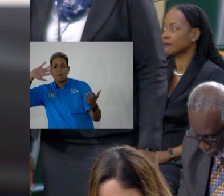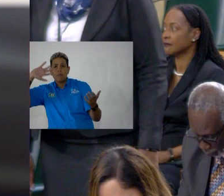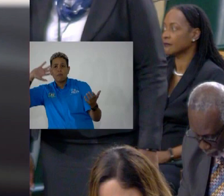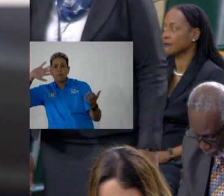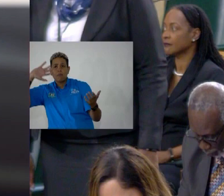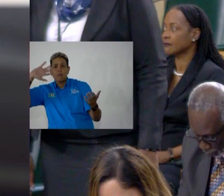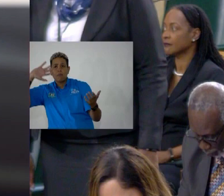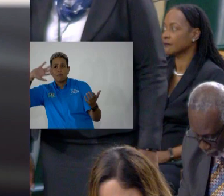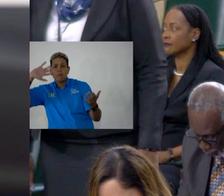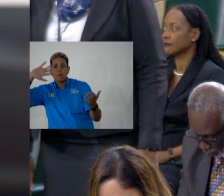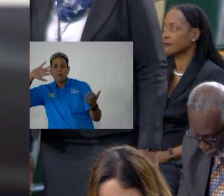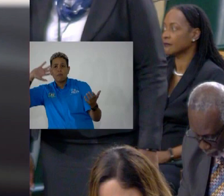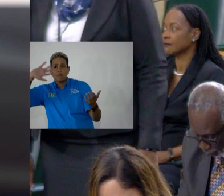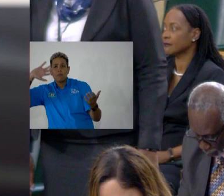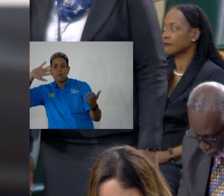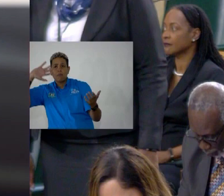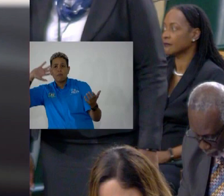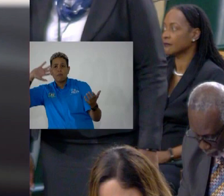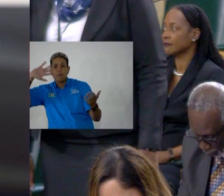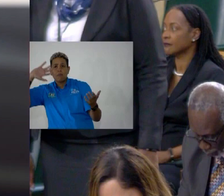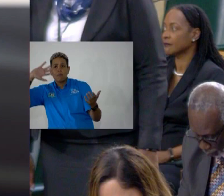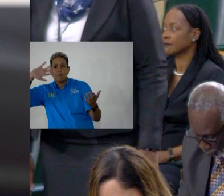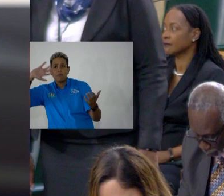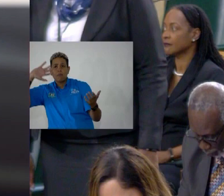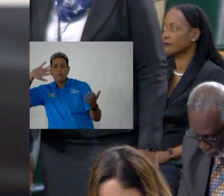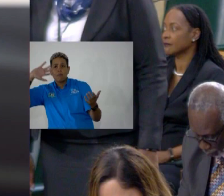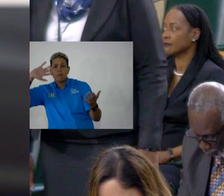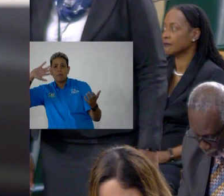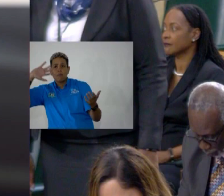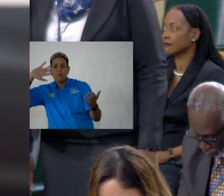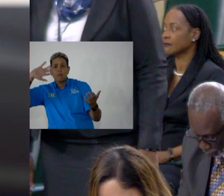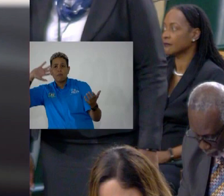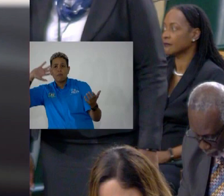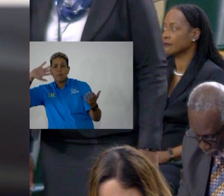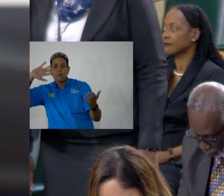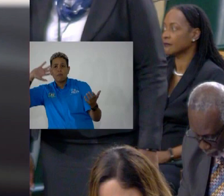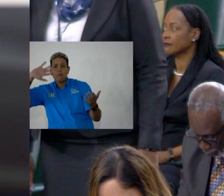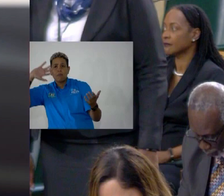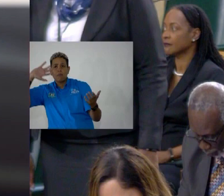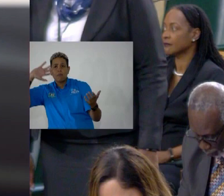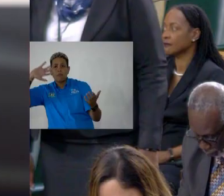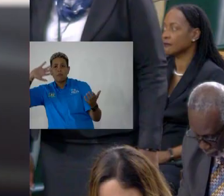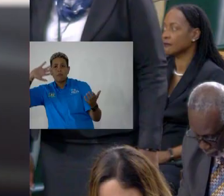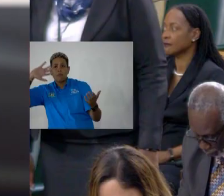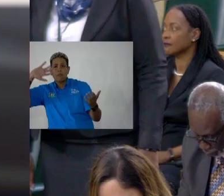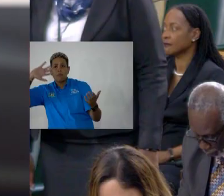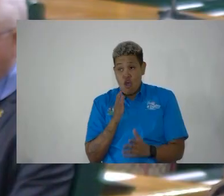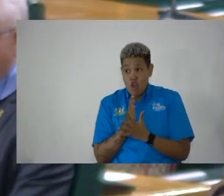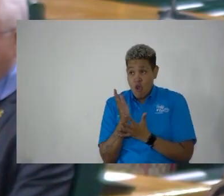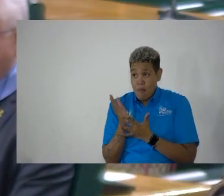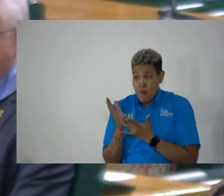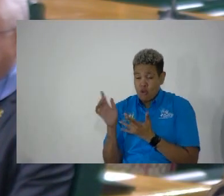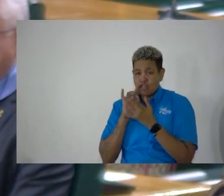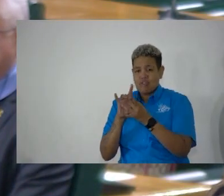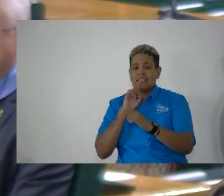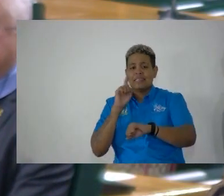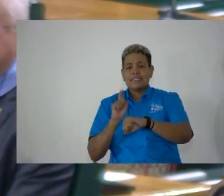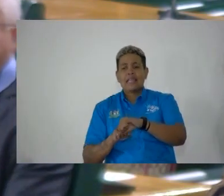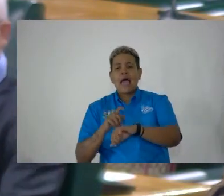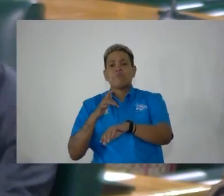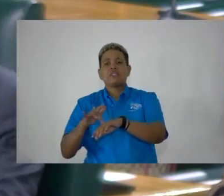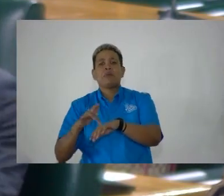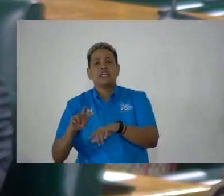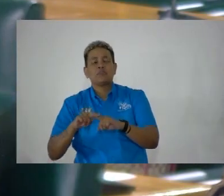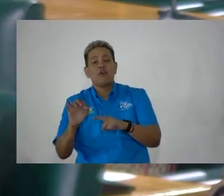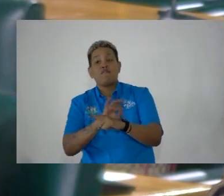will be able to quantify greenhouse emissions and other environmentally malignant components starting this fiscal year. The Ministry of Science,